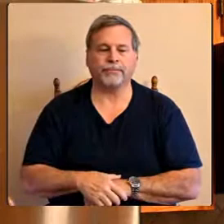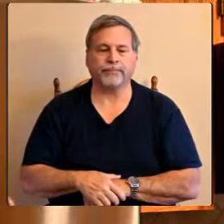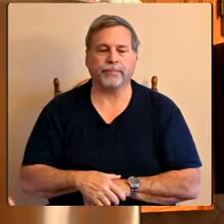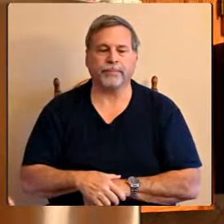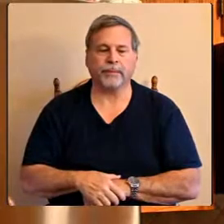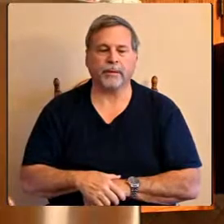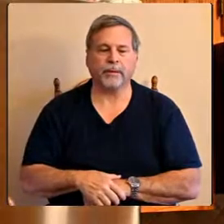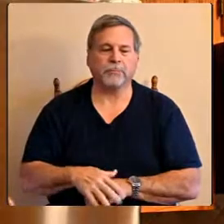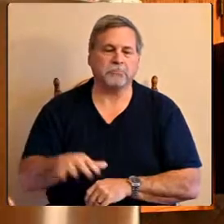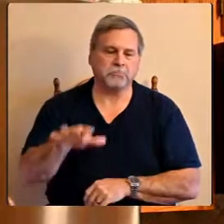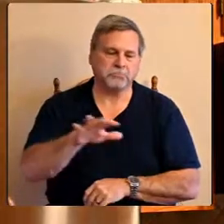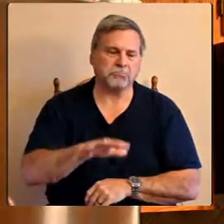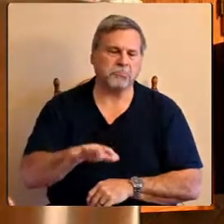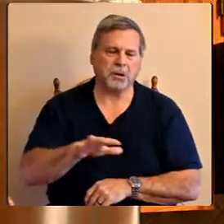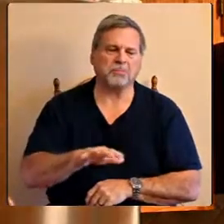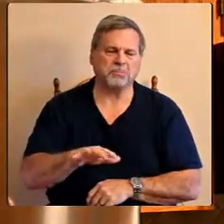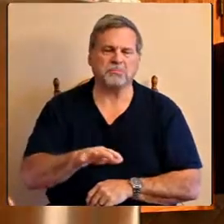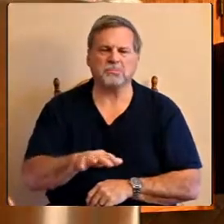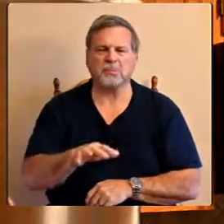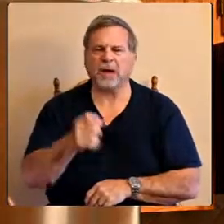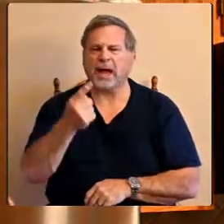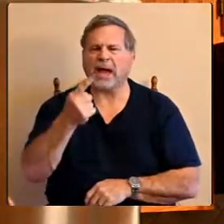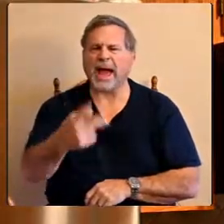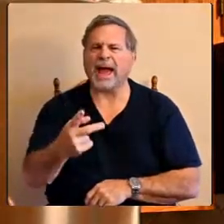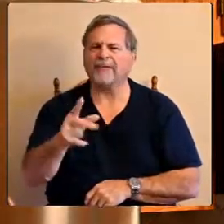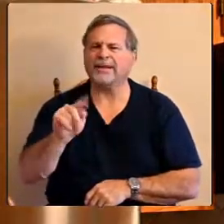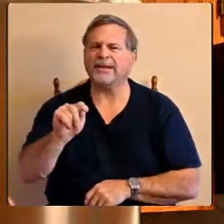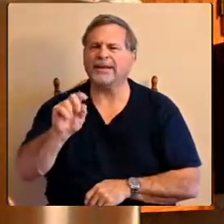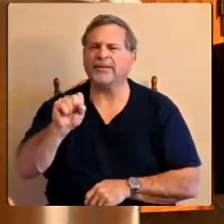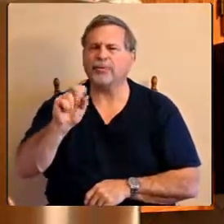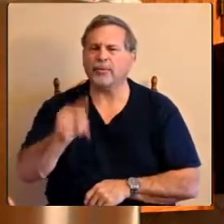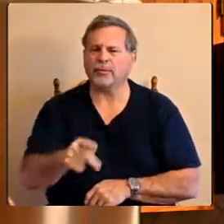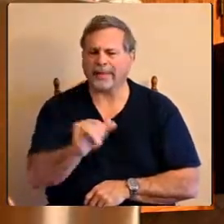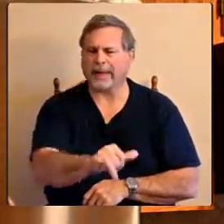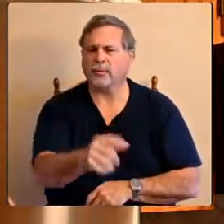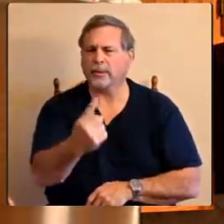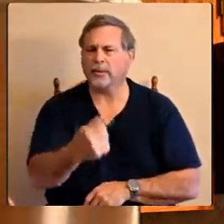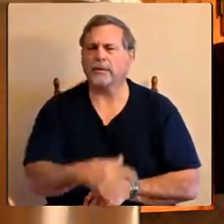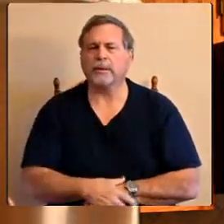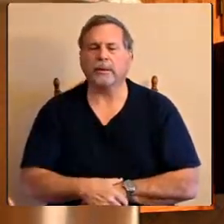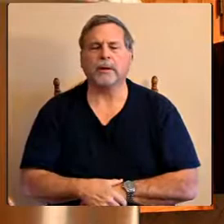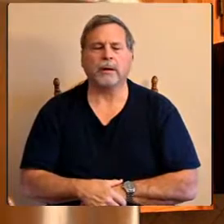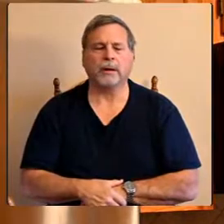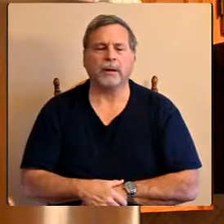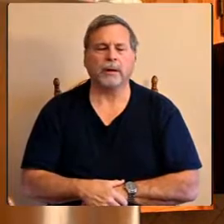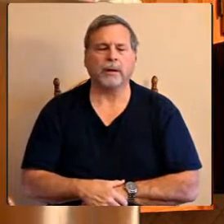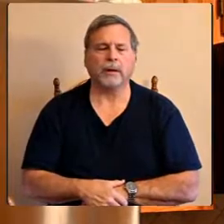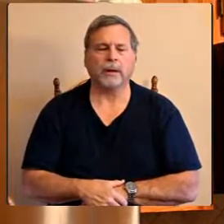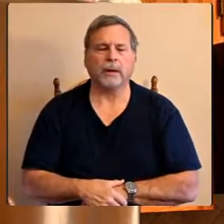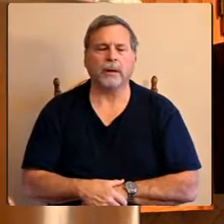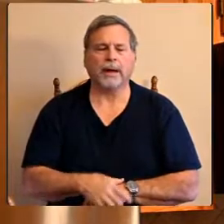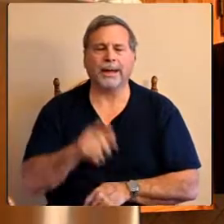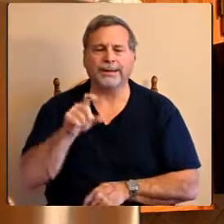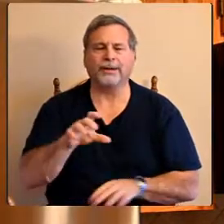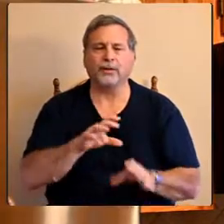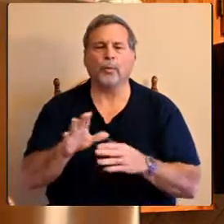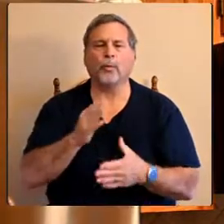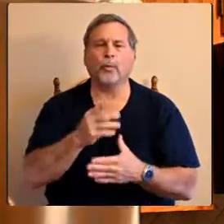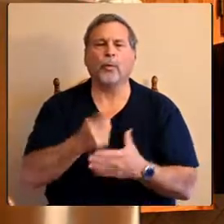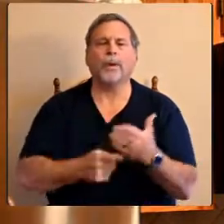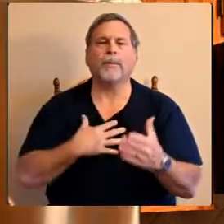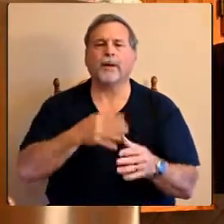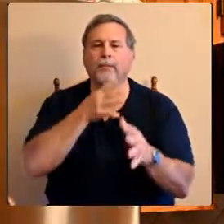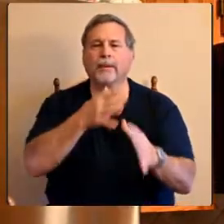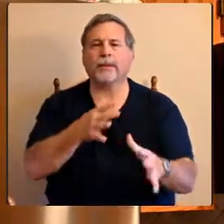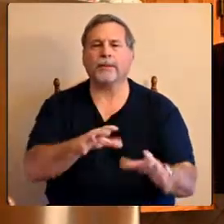So that's about close to about a half teaspoon right there. I feel like I need to do what my grandmother